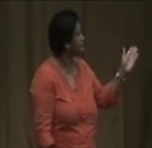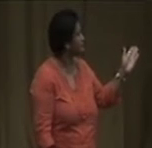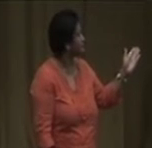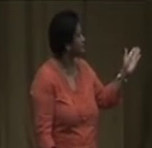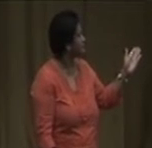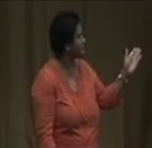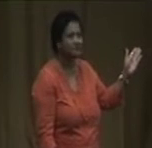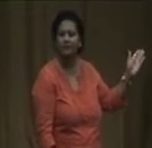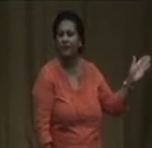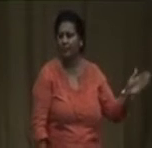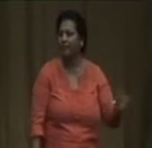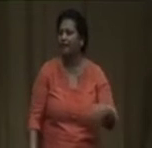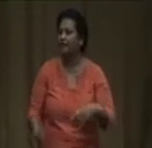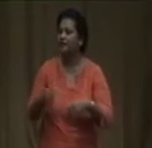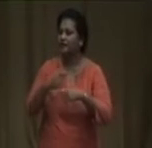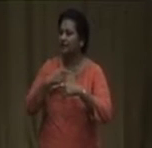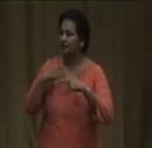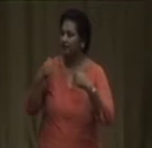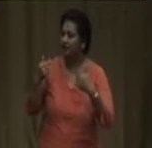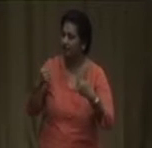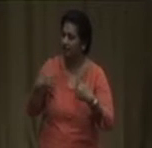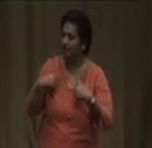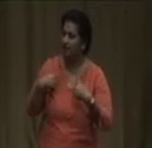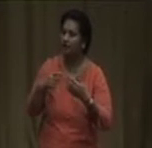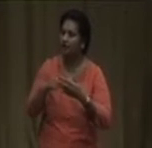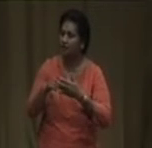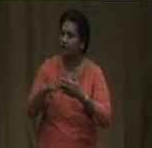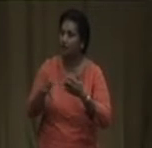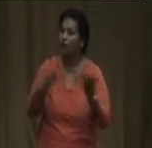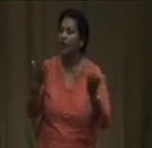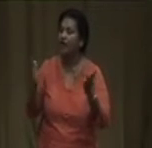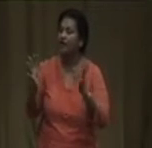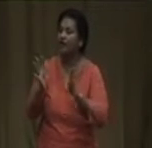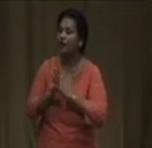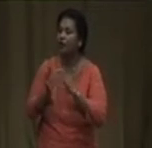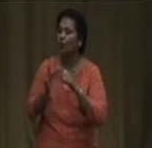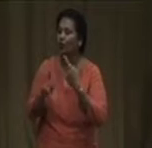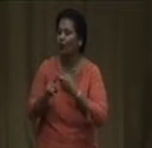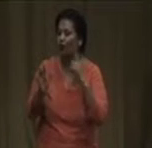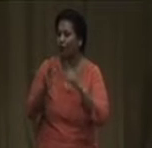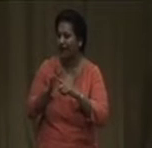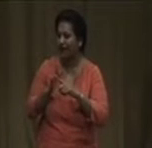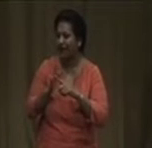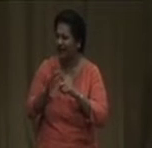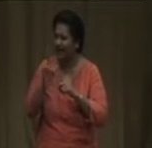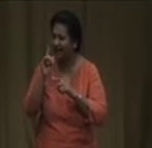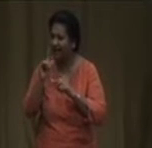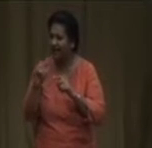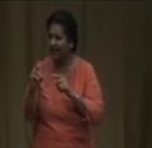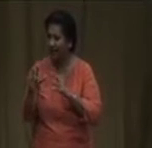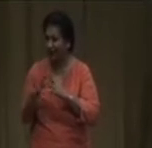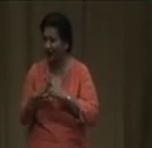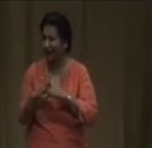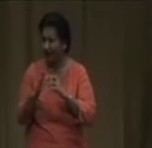We author all our materials in the wiki. And the reason we do that is, or the